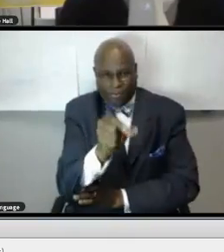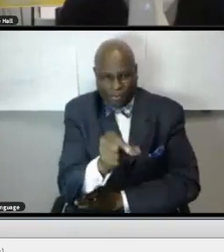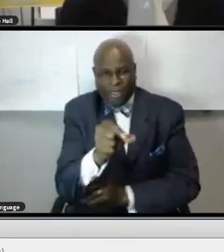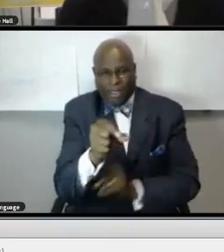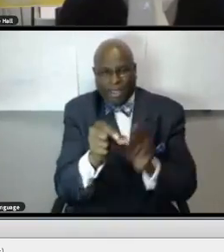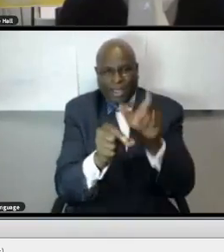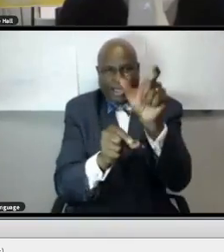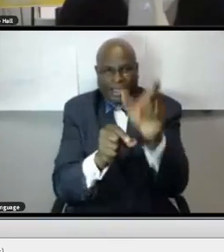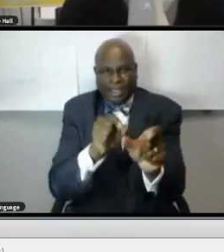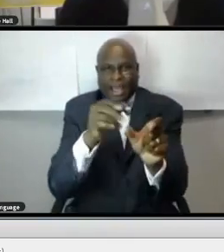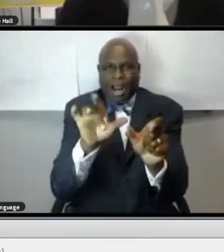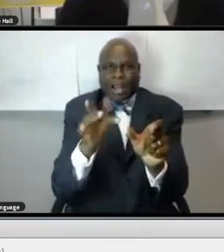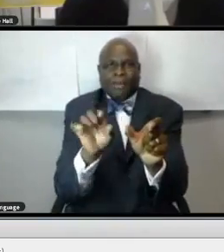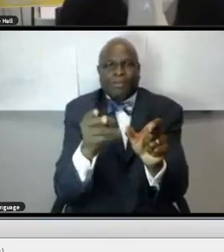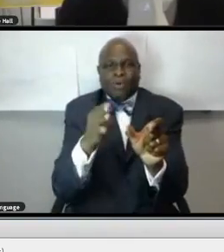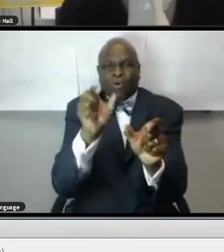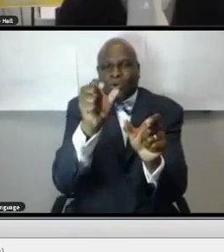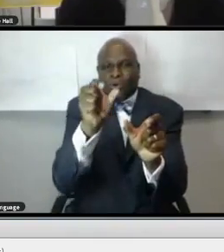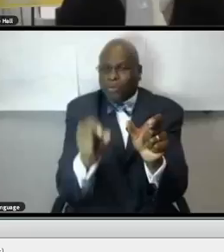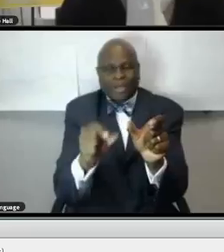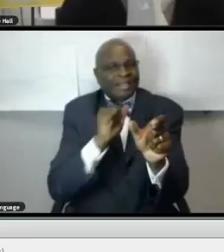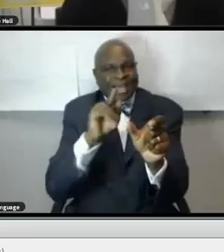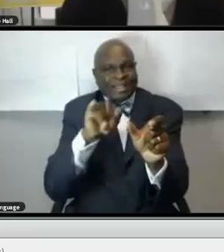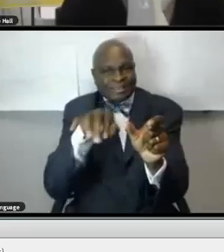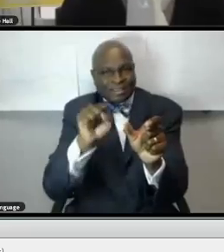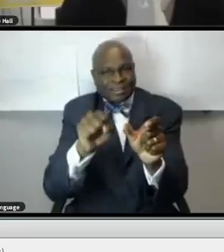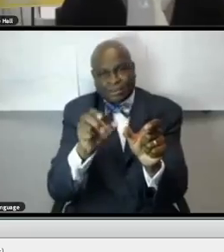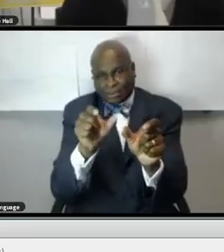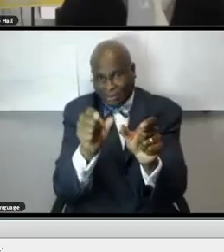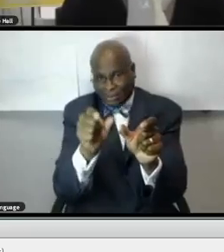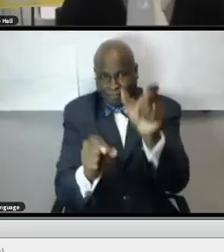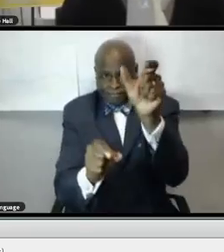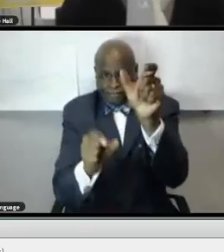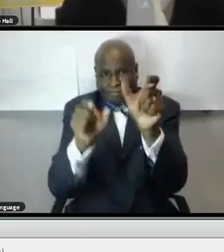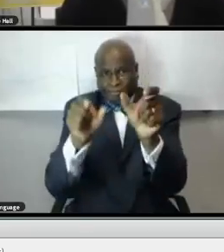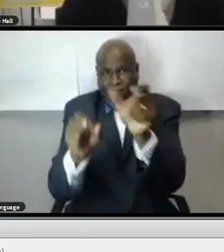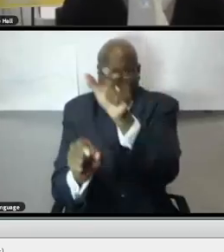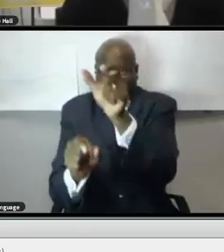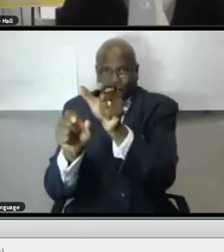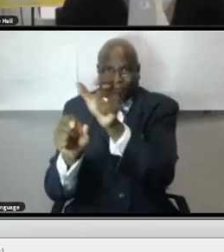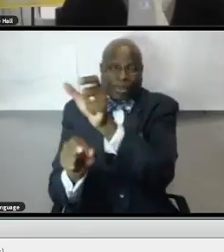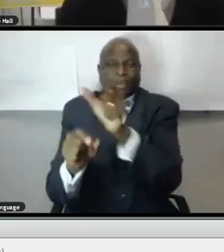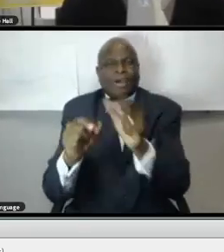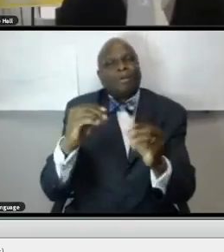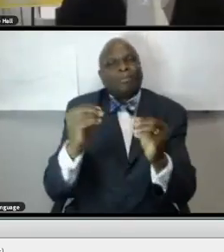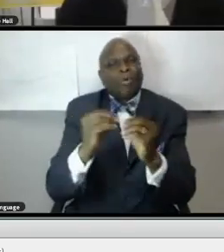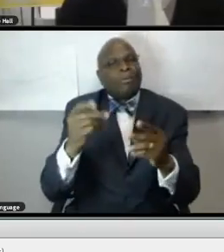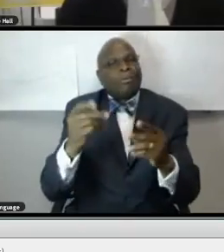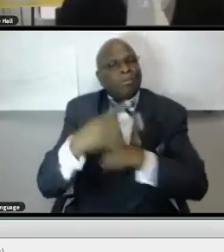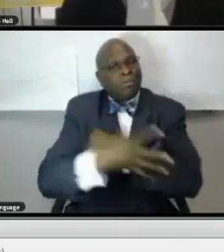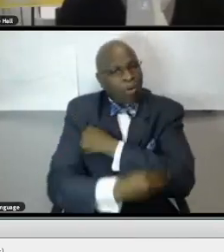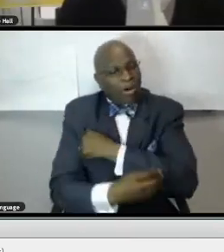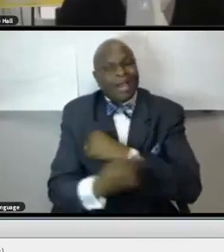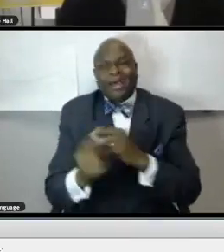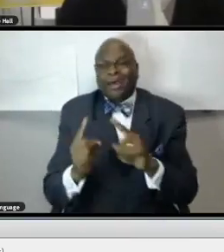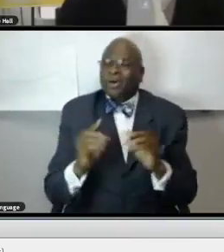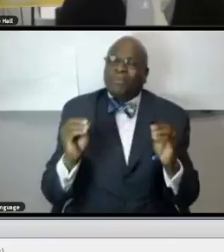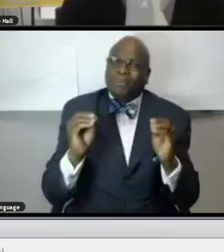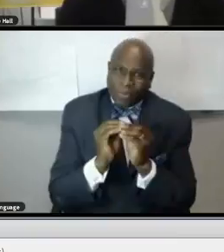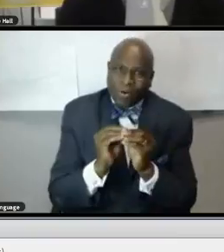country, and the light blue bar is non-indigenous. So everywhere we find them to be poorer. But more